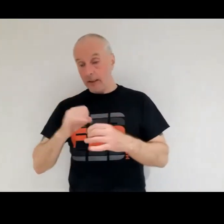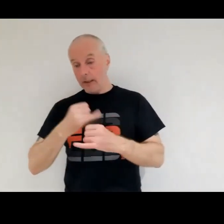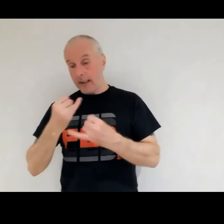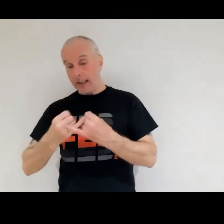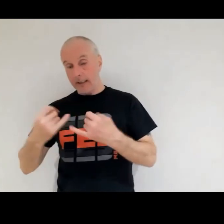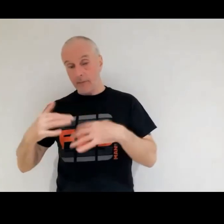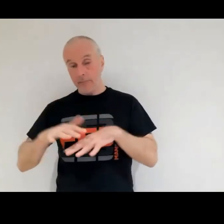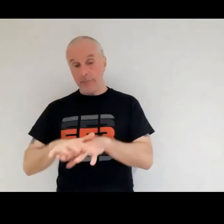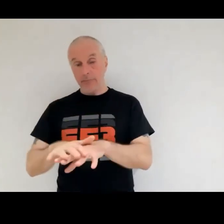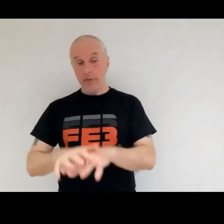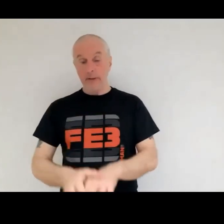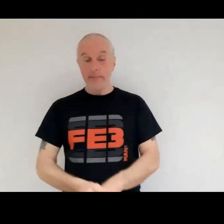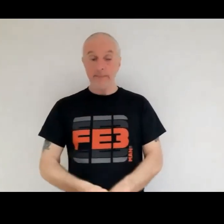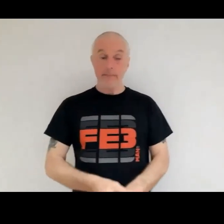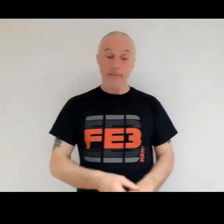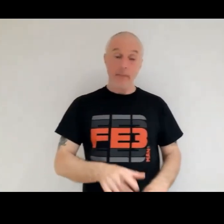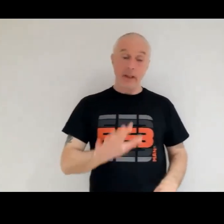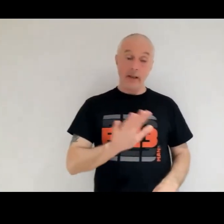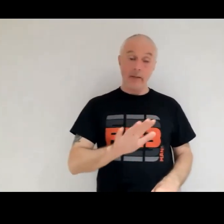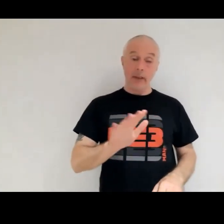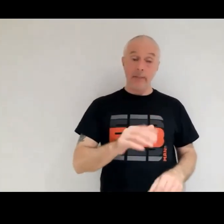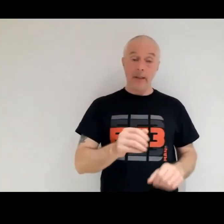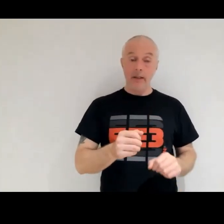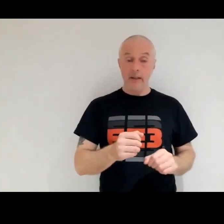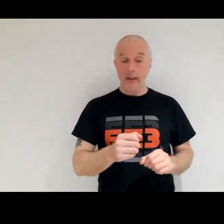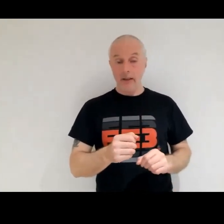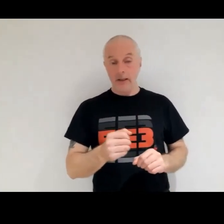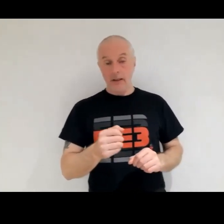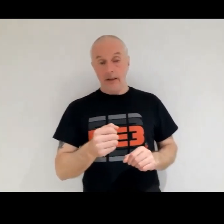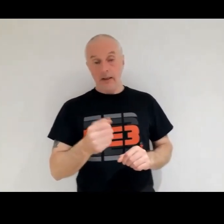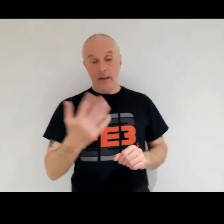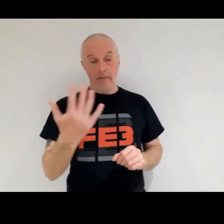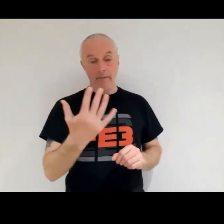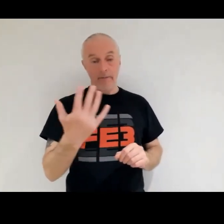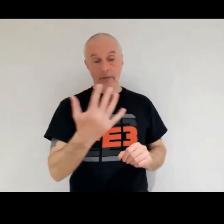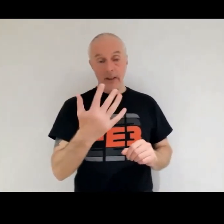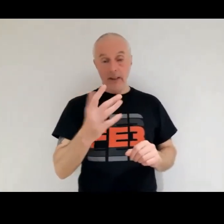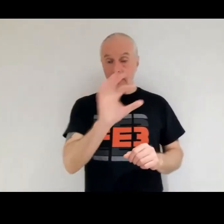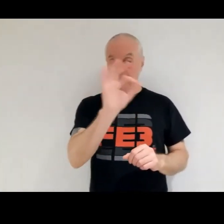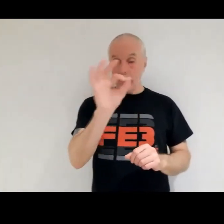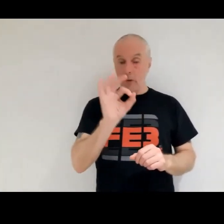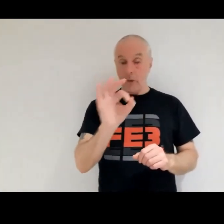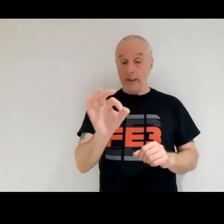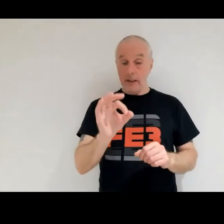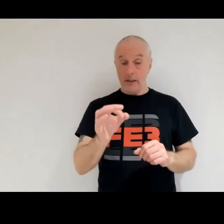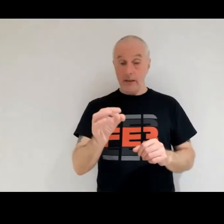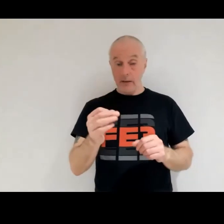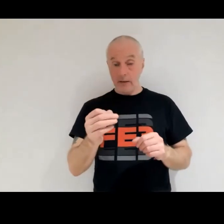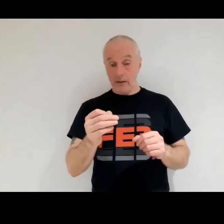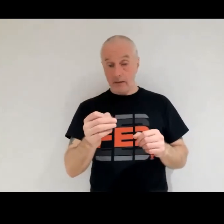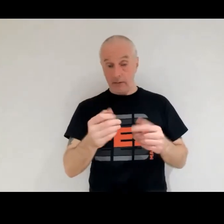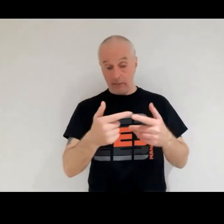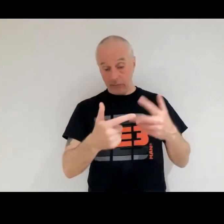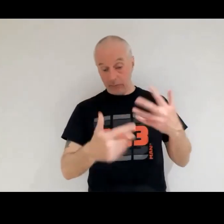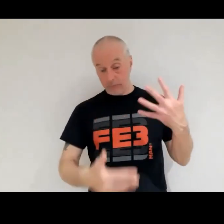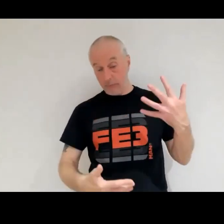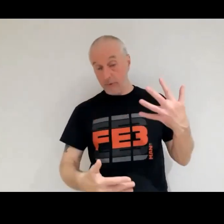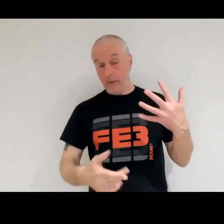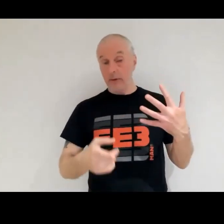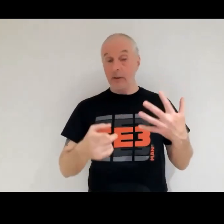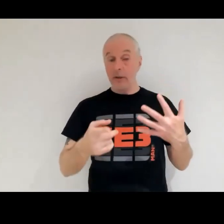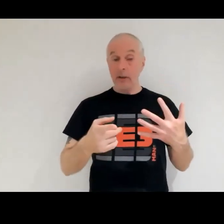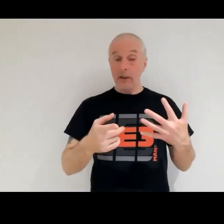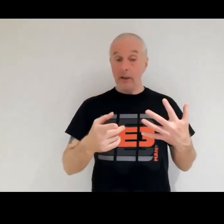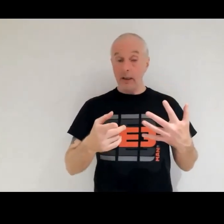got about 15 questions left, so I might just ask you, Tommy, to keep them as brief as possible. If people, the answers that is, if